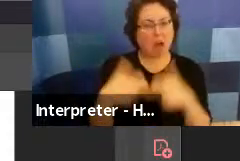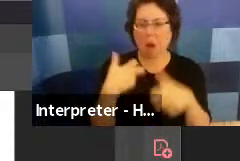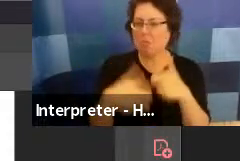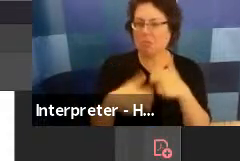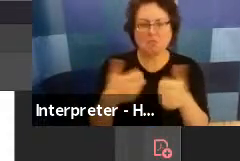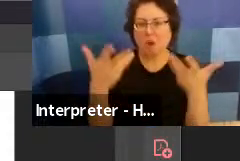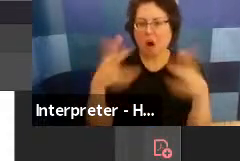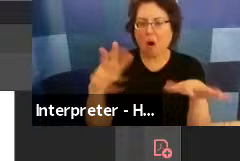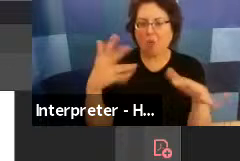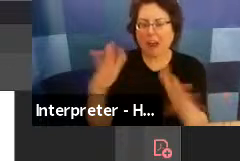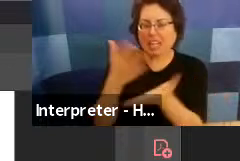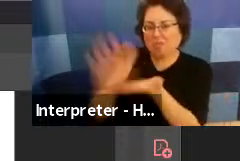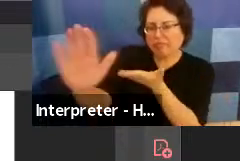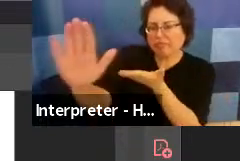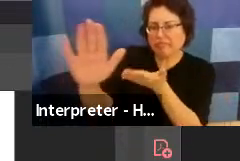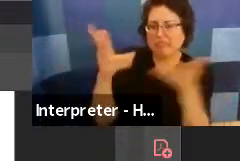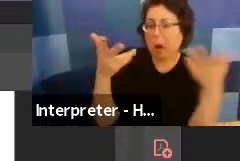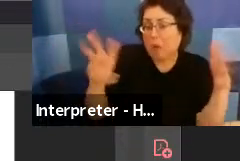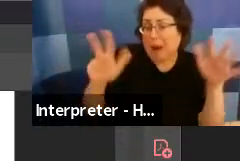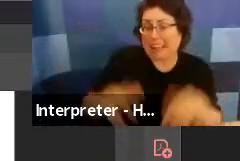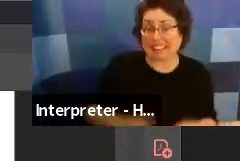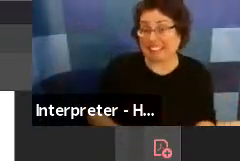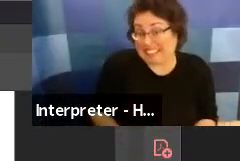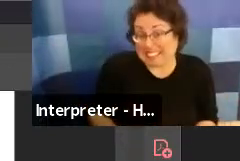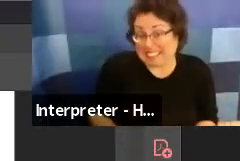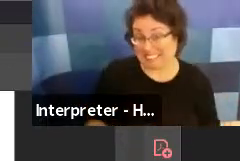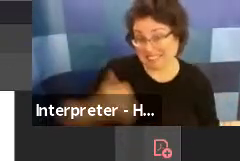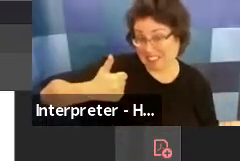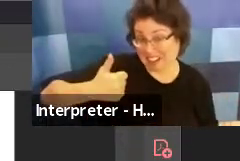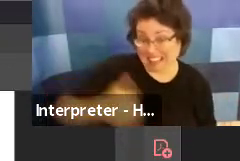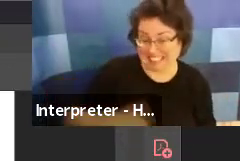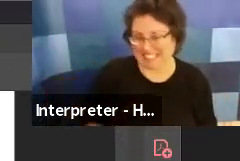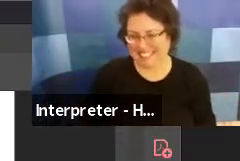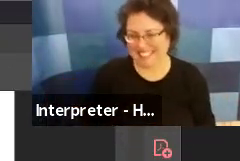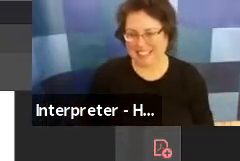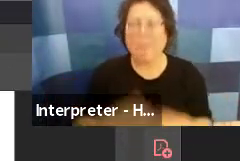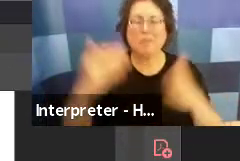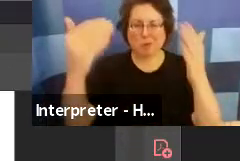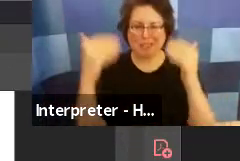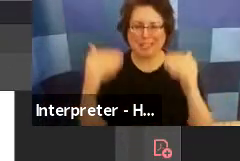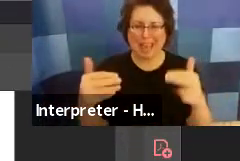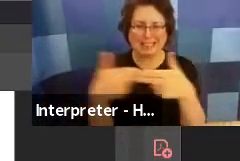to getting this platform built. Next slide.